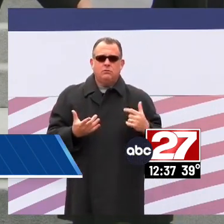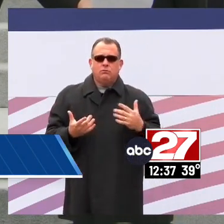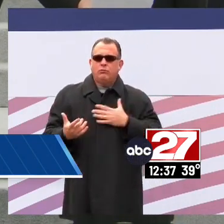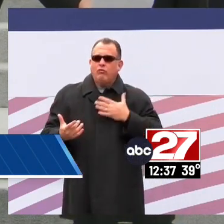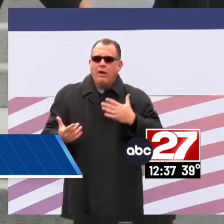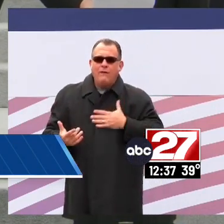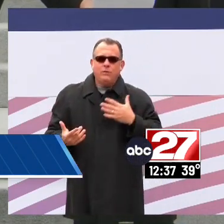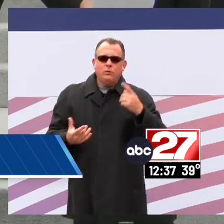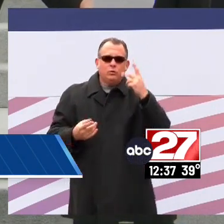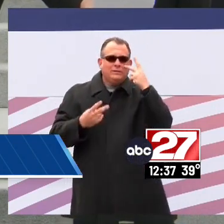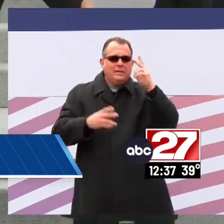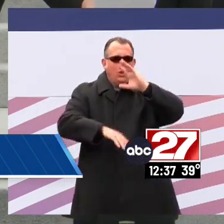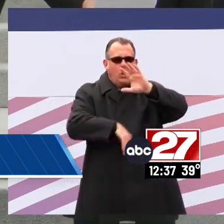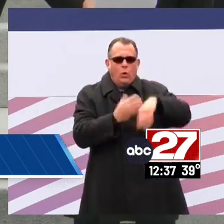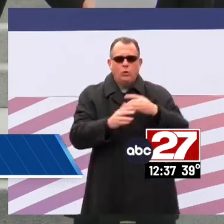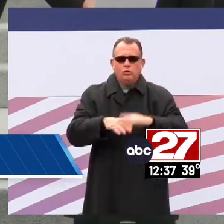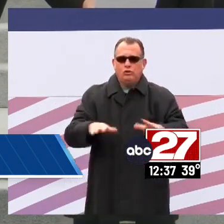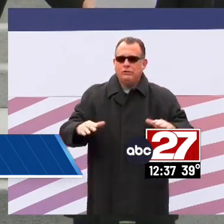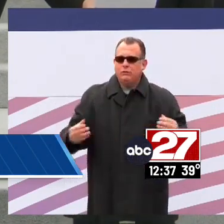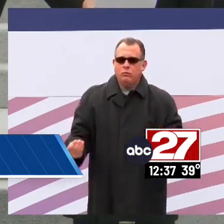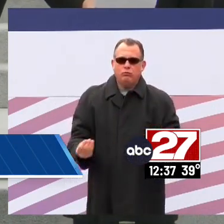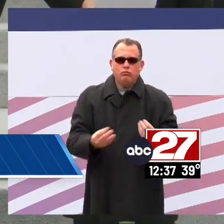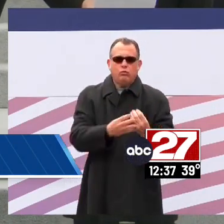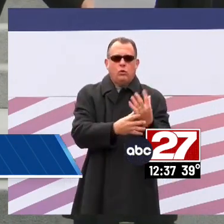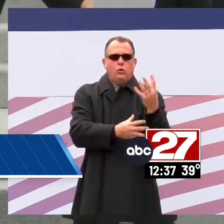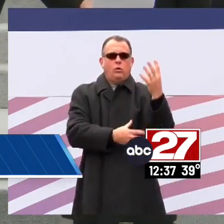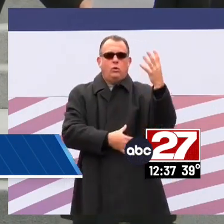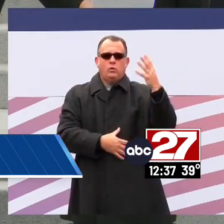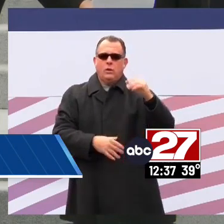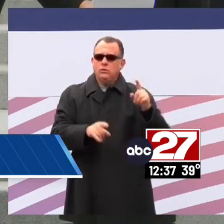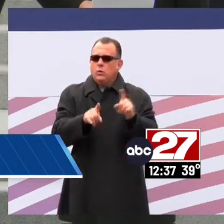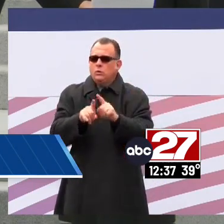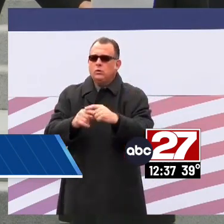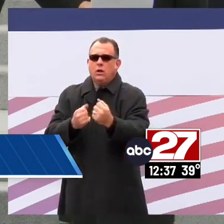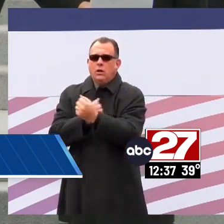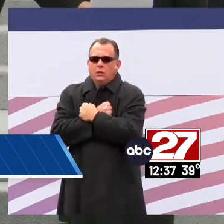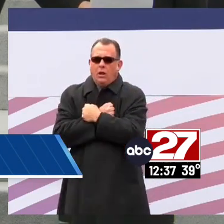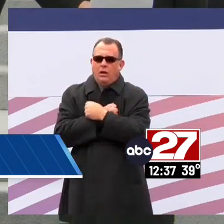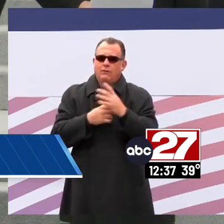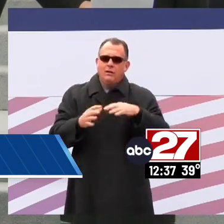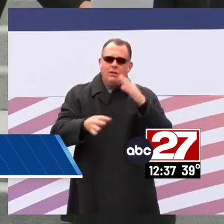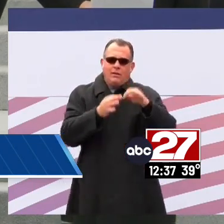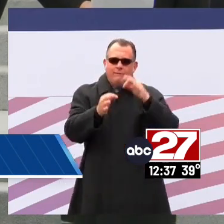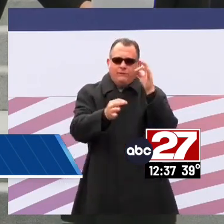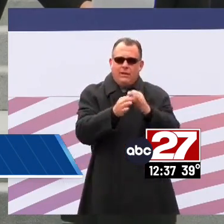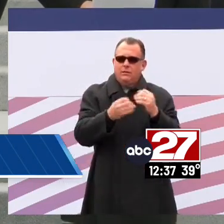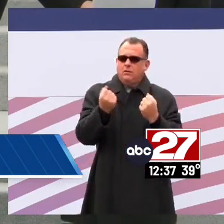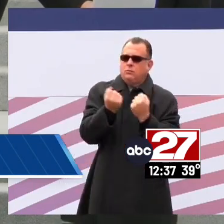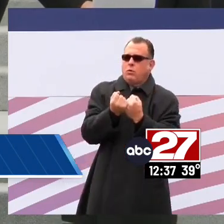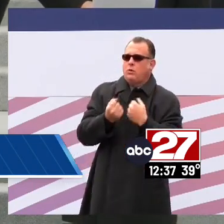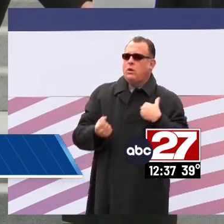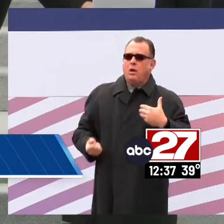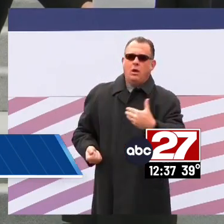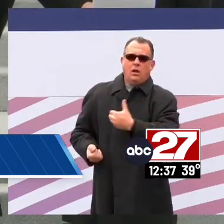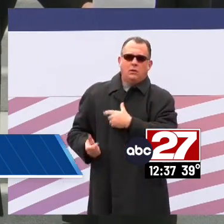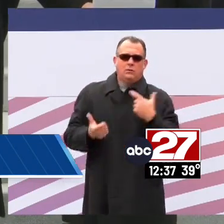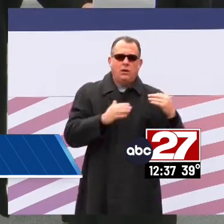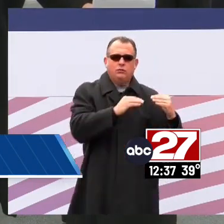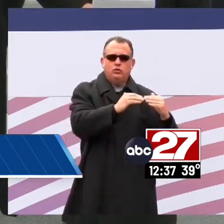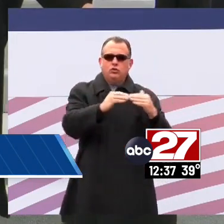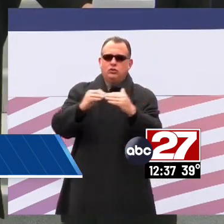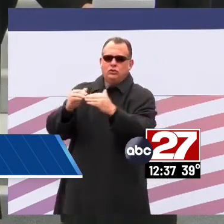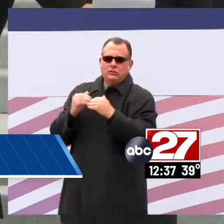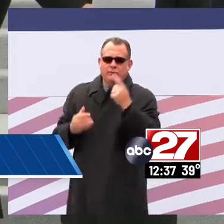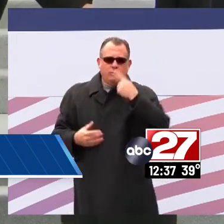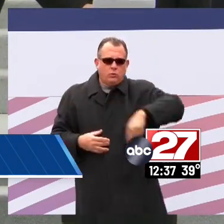children, and to lovingly and faithfully support our fellow men and women who are in need of God's